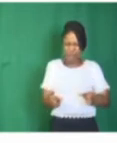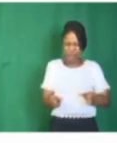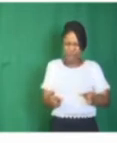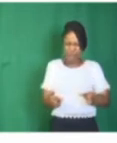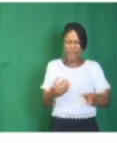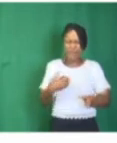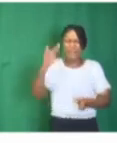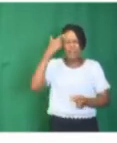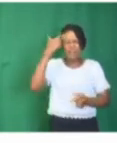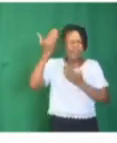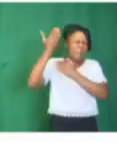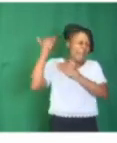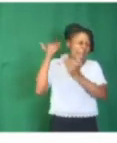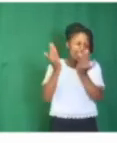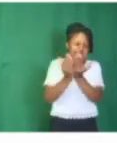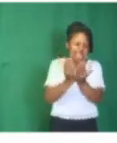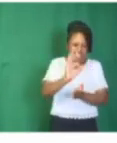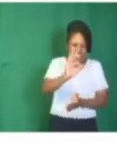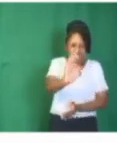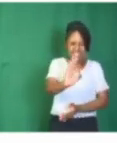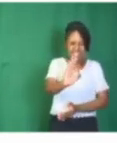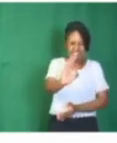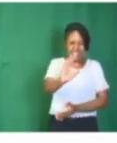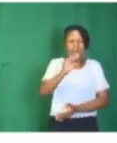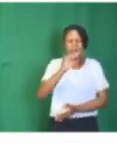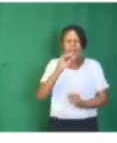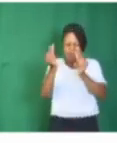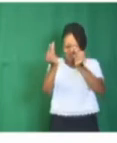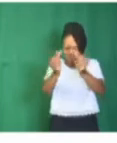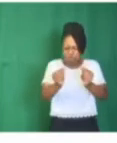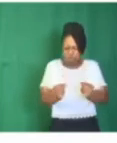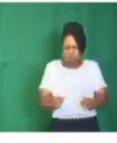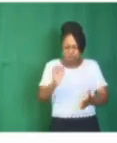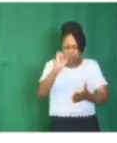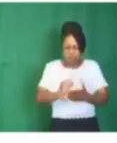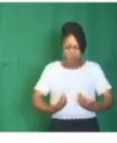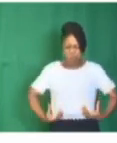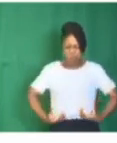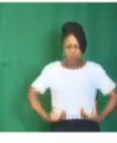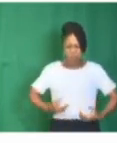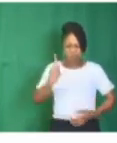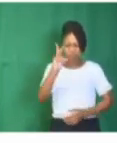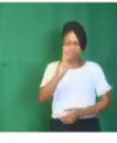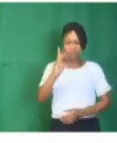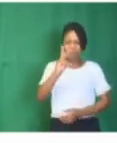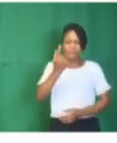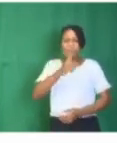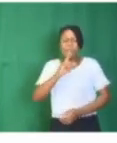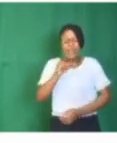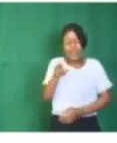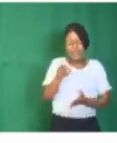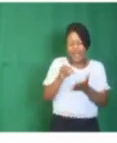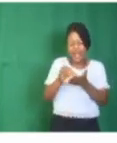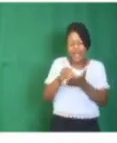in grade 3 you learned that these are tubes coming from the kidneys. That is true, but they are given names. They